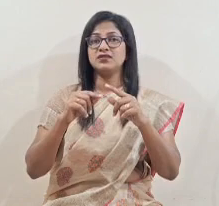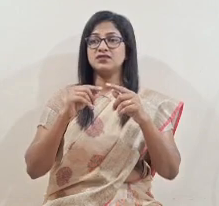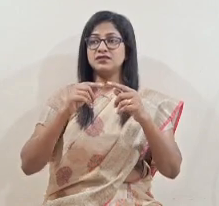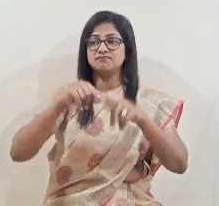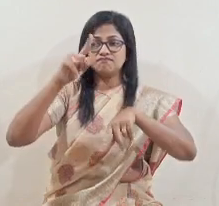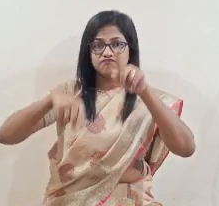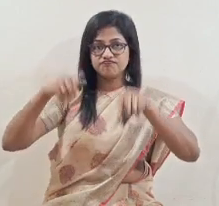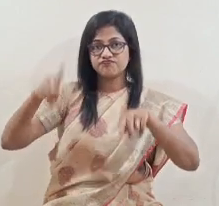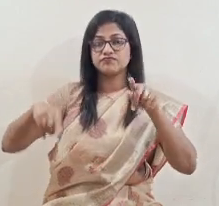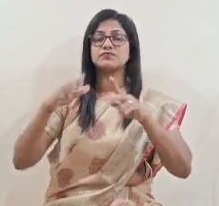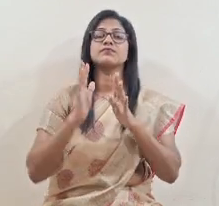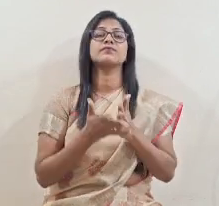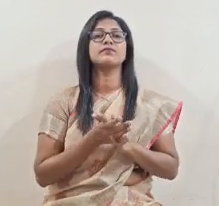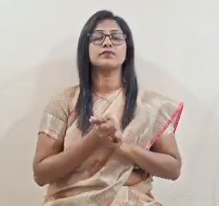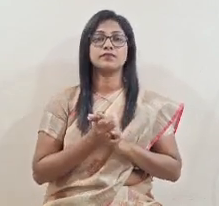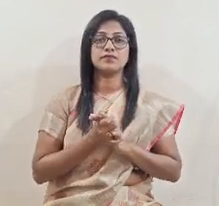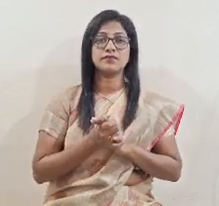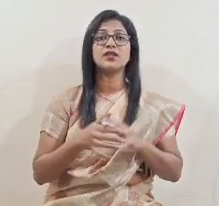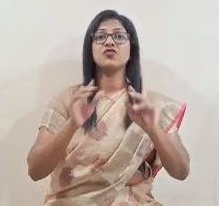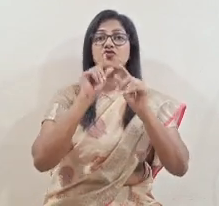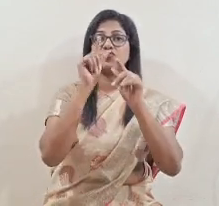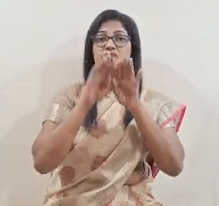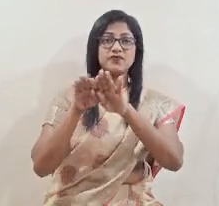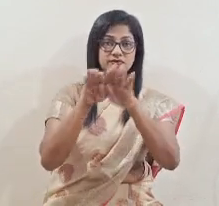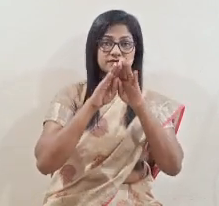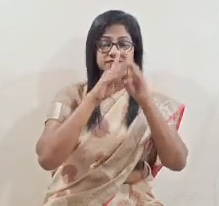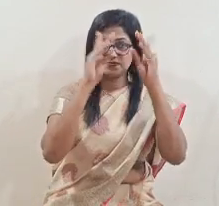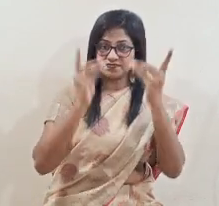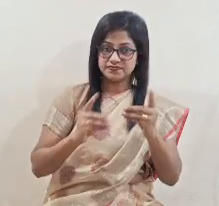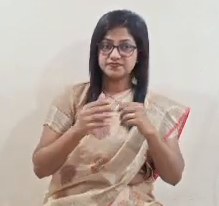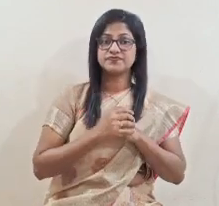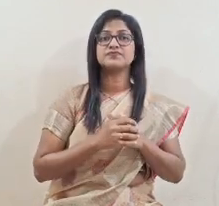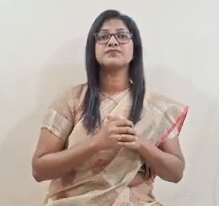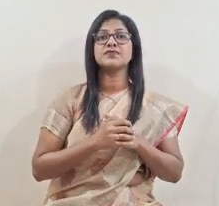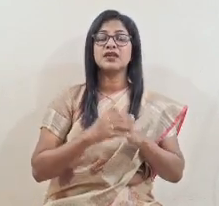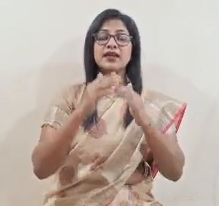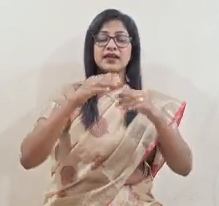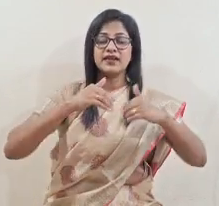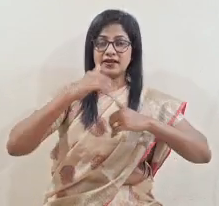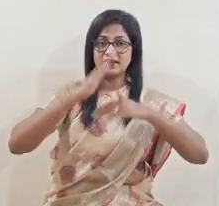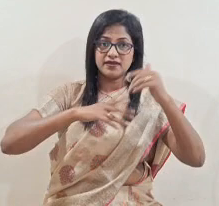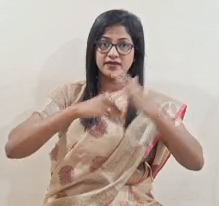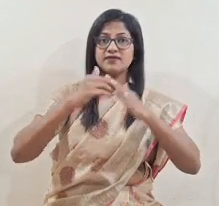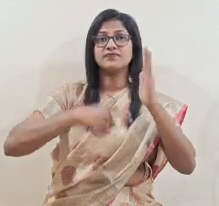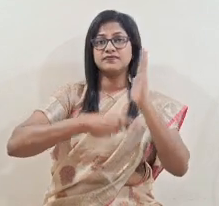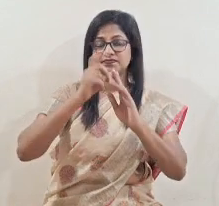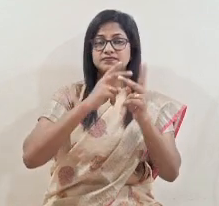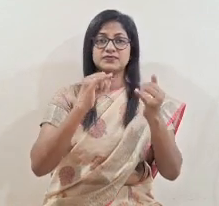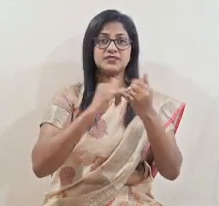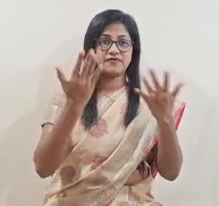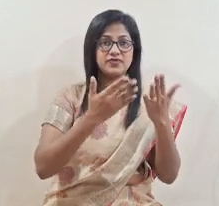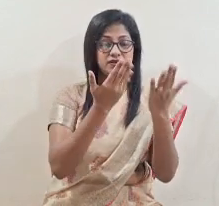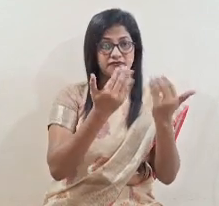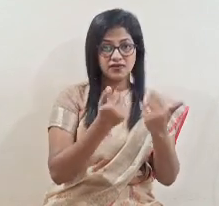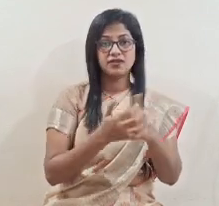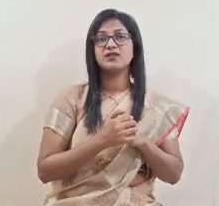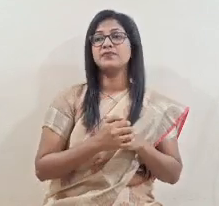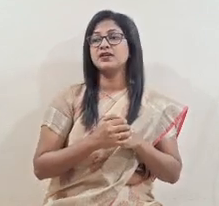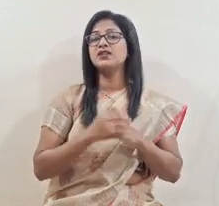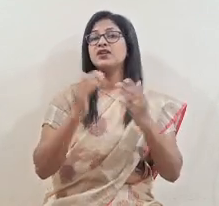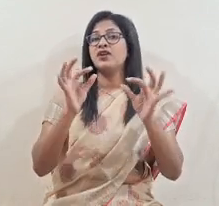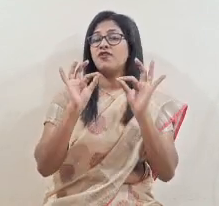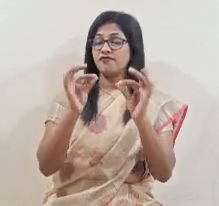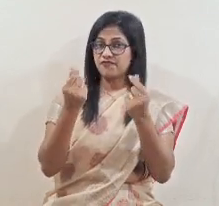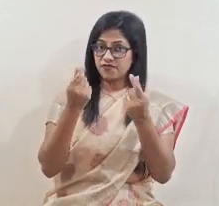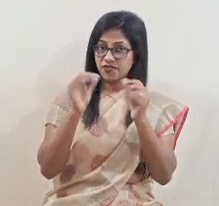would change. Then universal design, availability of infrastructure and services, affordability, level of service,